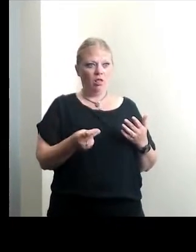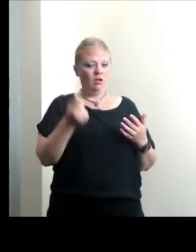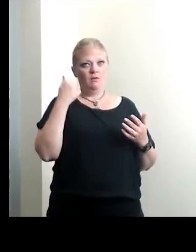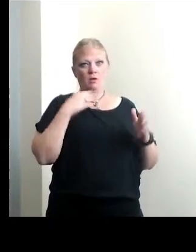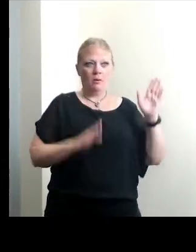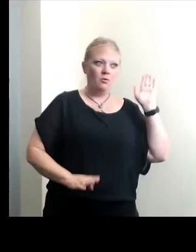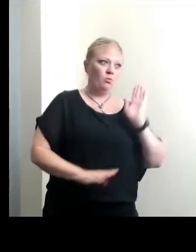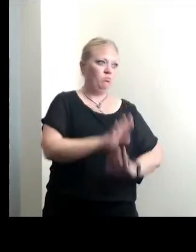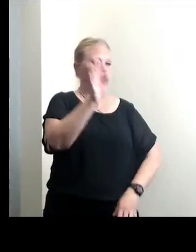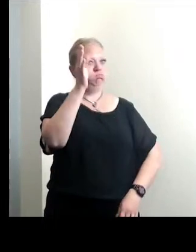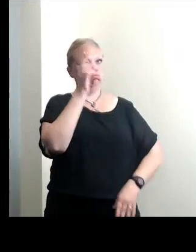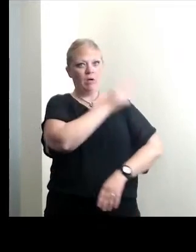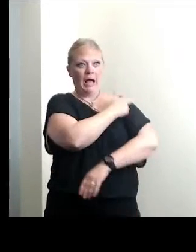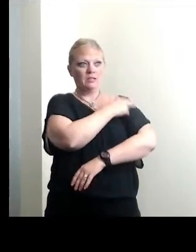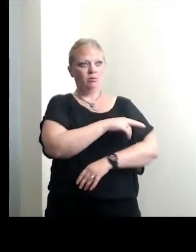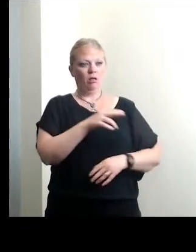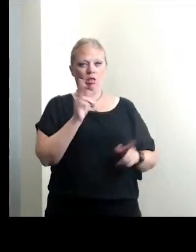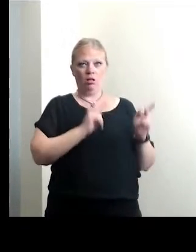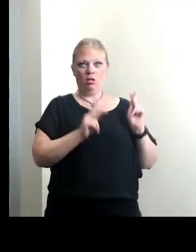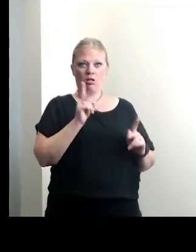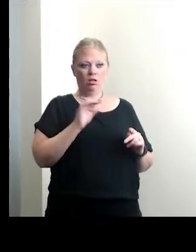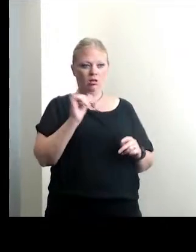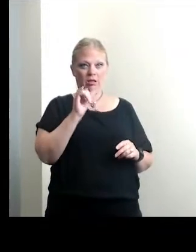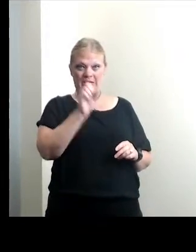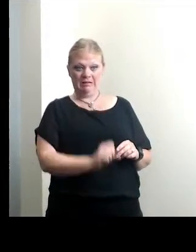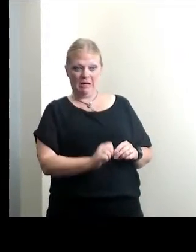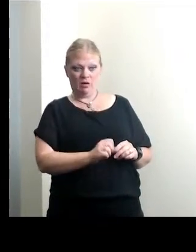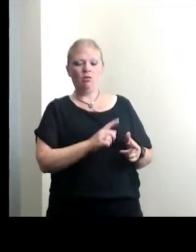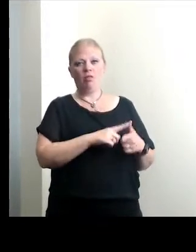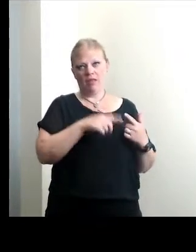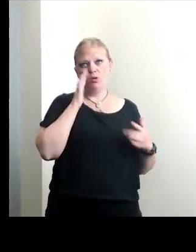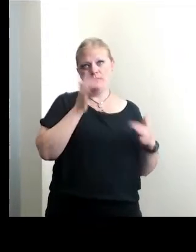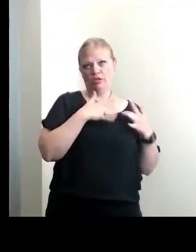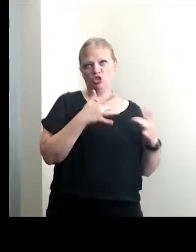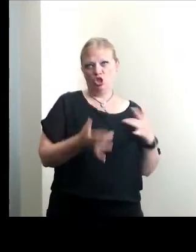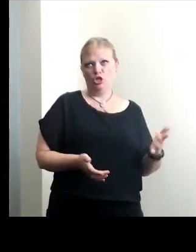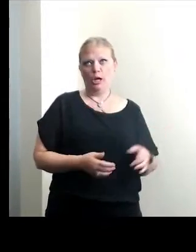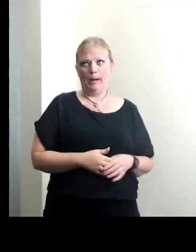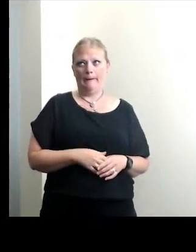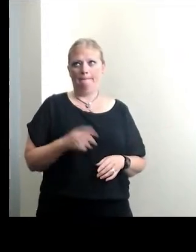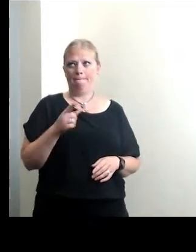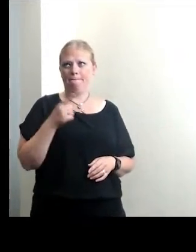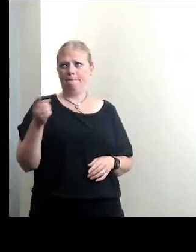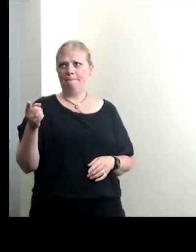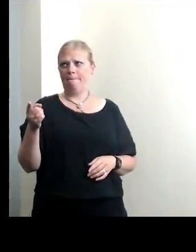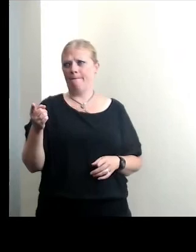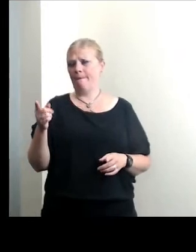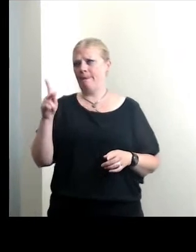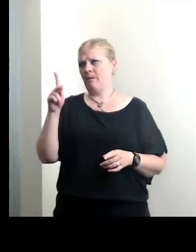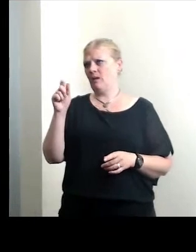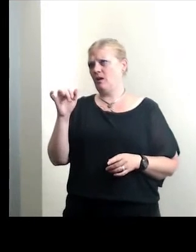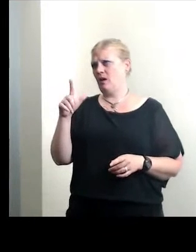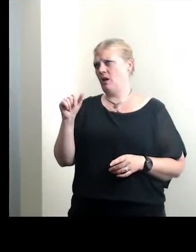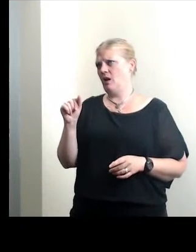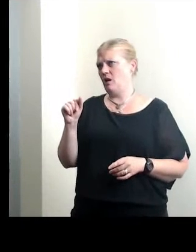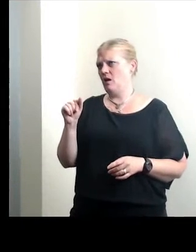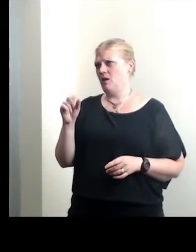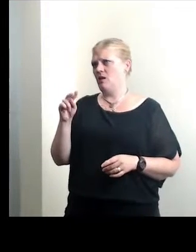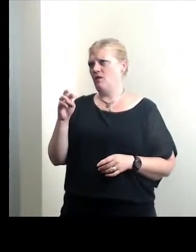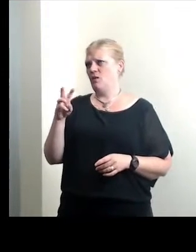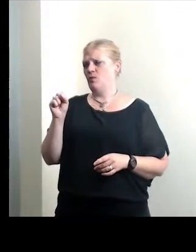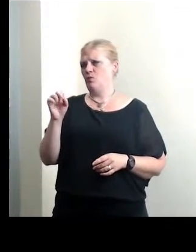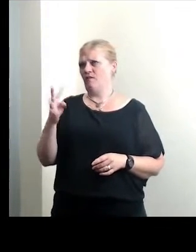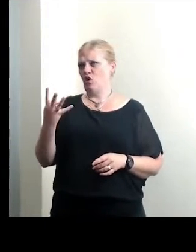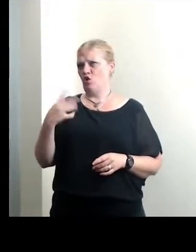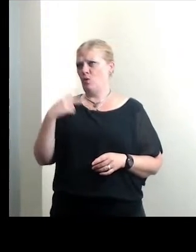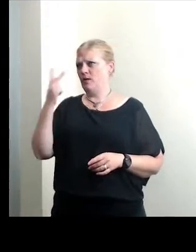new hospitalizations like they do down south, then it would be something I'd be concerned about. Right here first. Kayla from News 4.